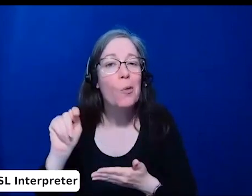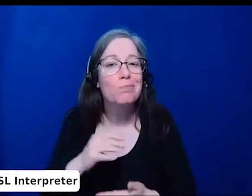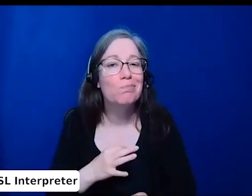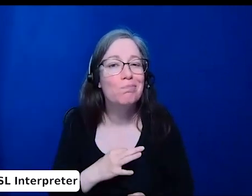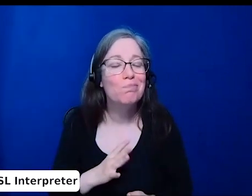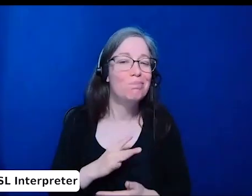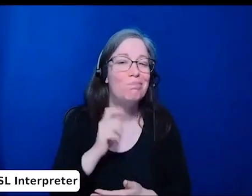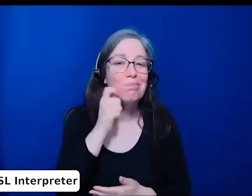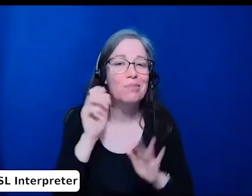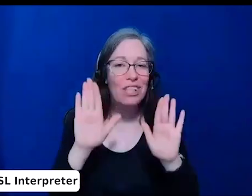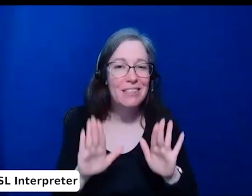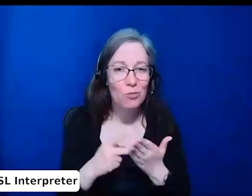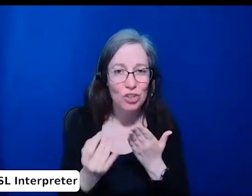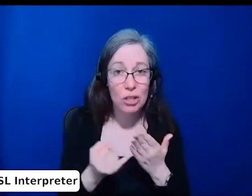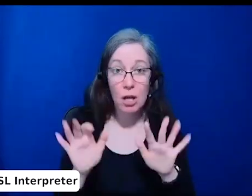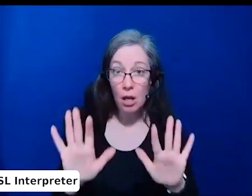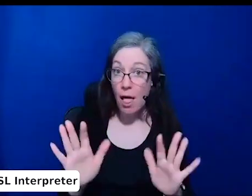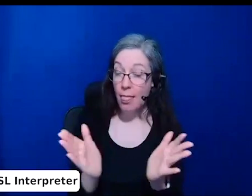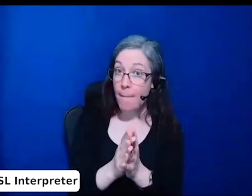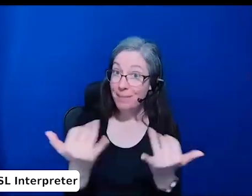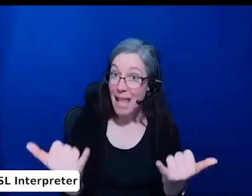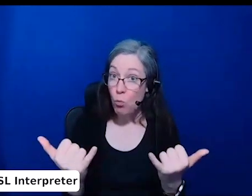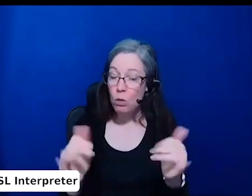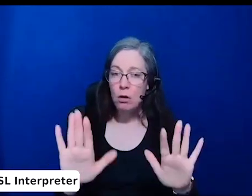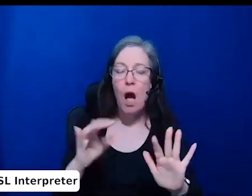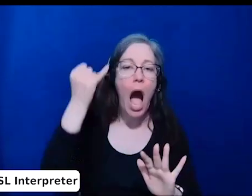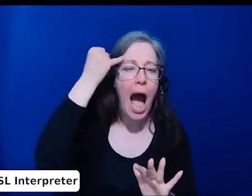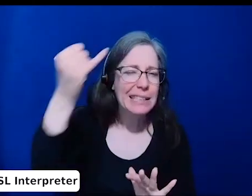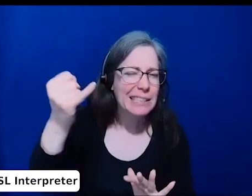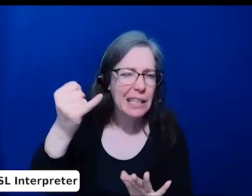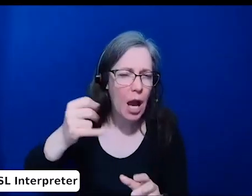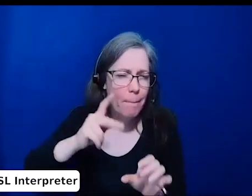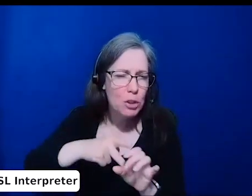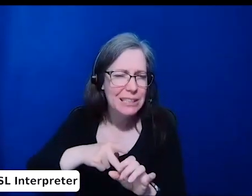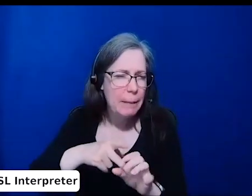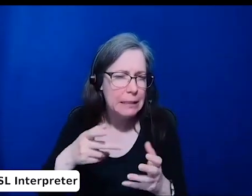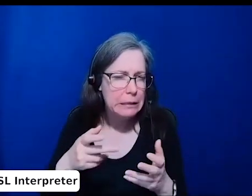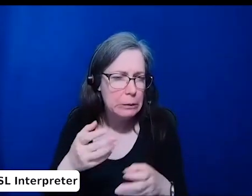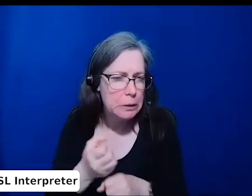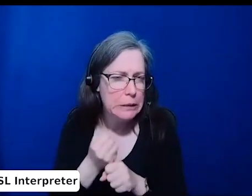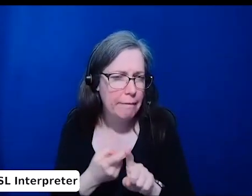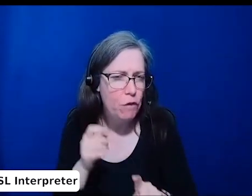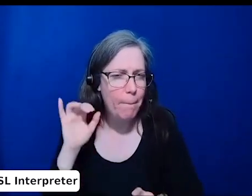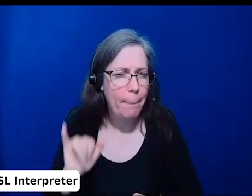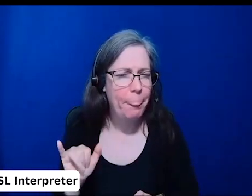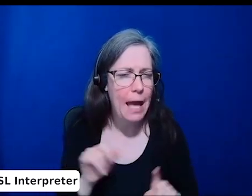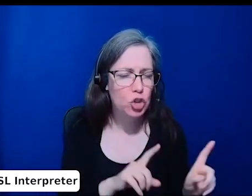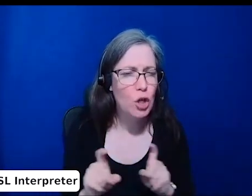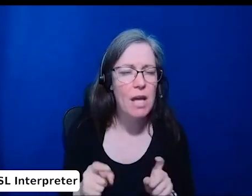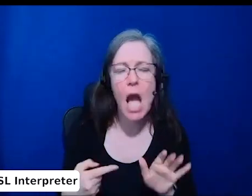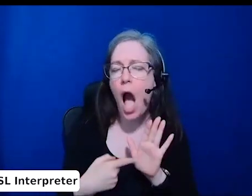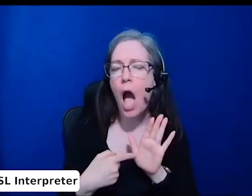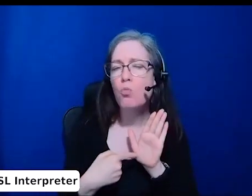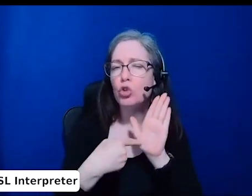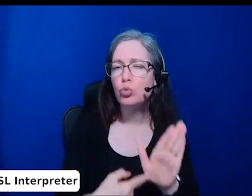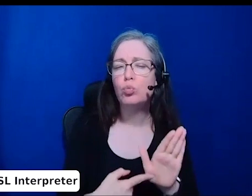Now, to give you sort of an idea of what the participants got out of this survey, I'm going to play you one of the sonifications they heard. This